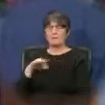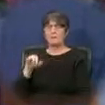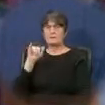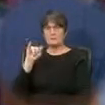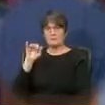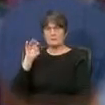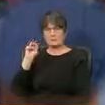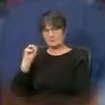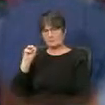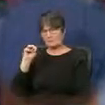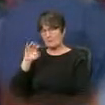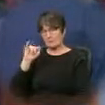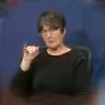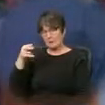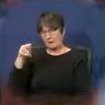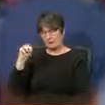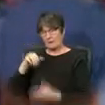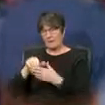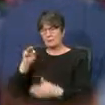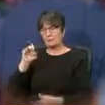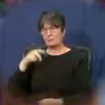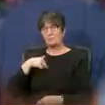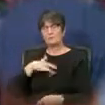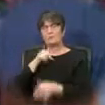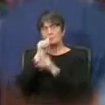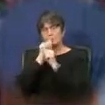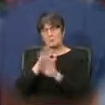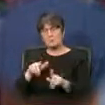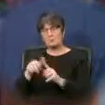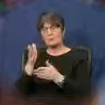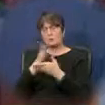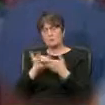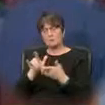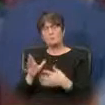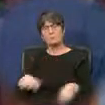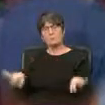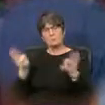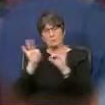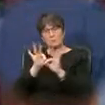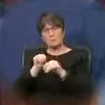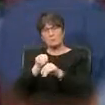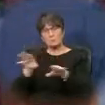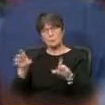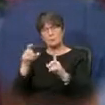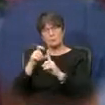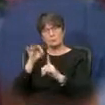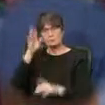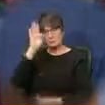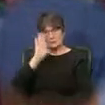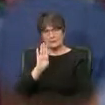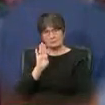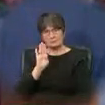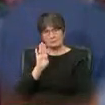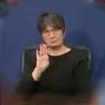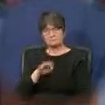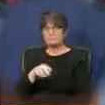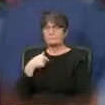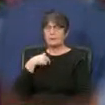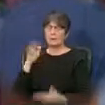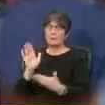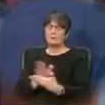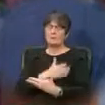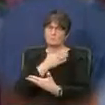of Mary Parish in Monona, we feel blessed to be a part of this important ministry of the Apostolate. Our